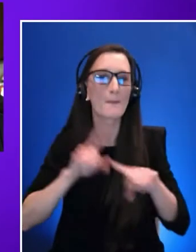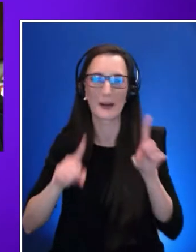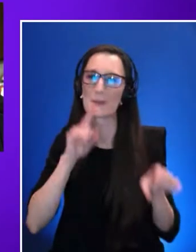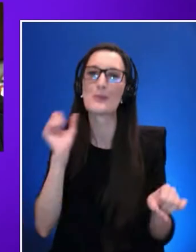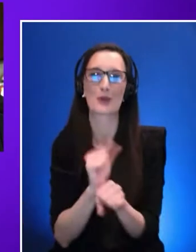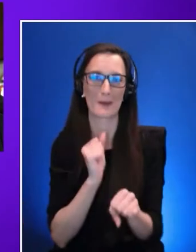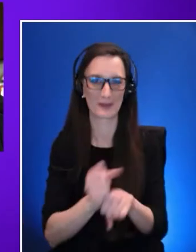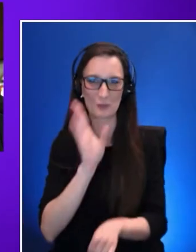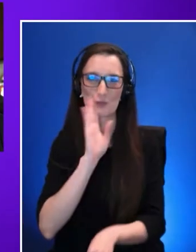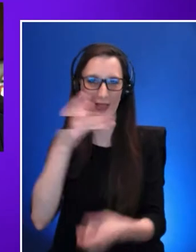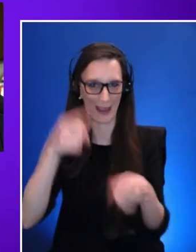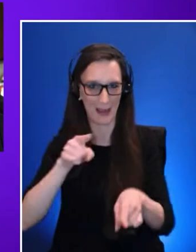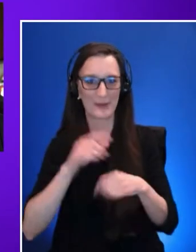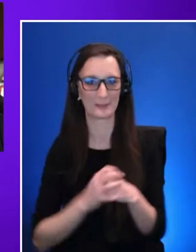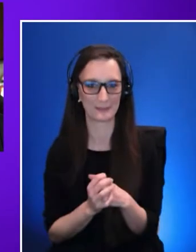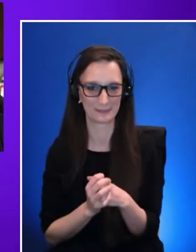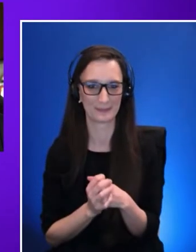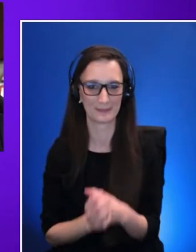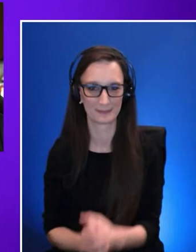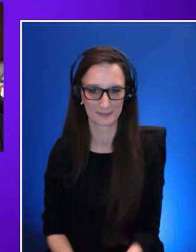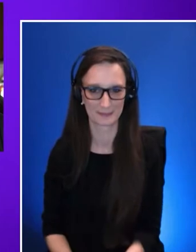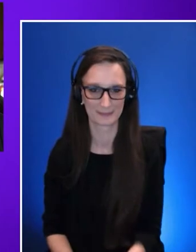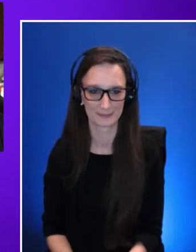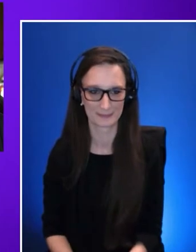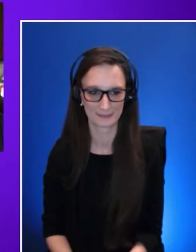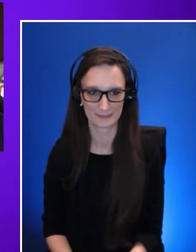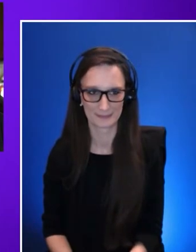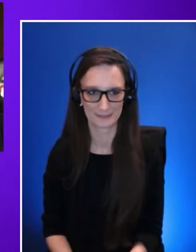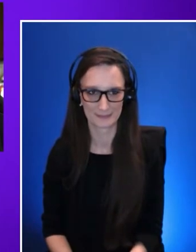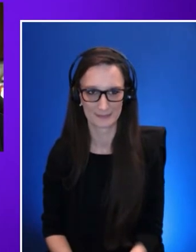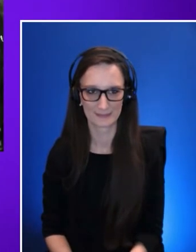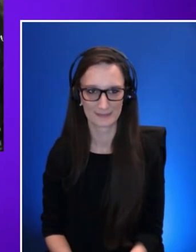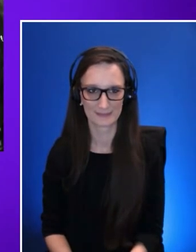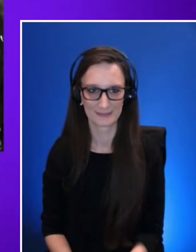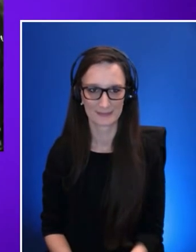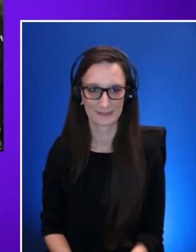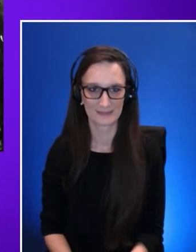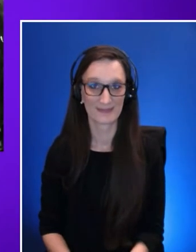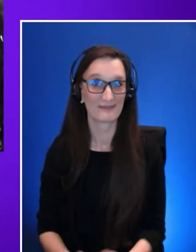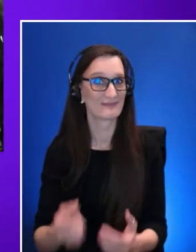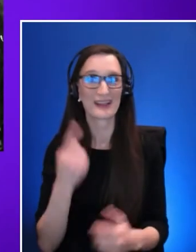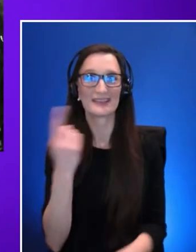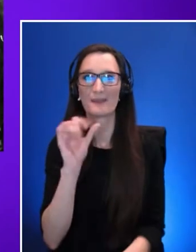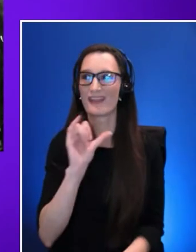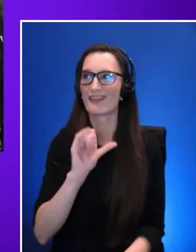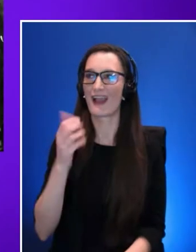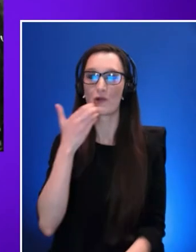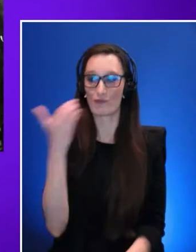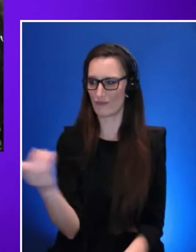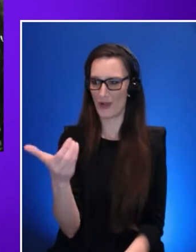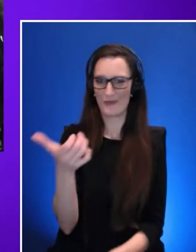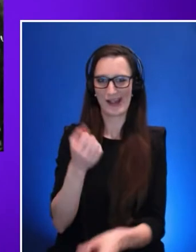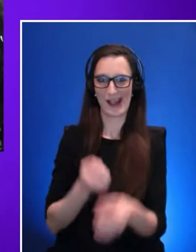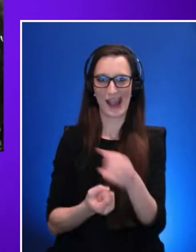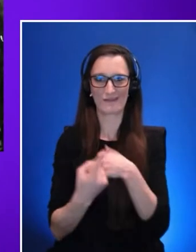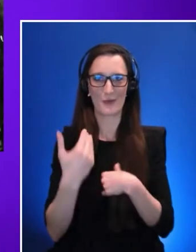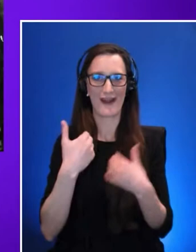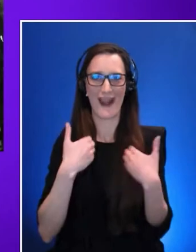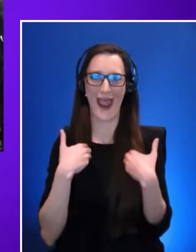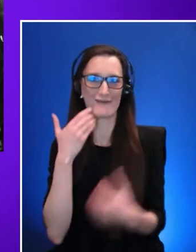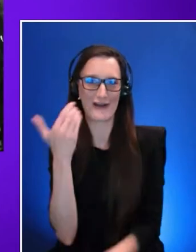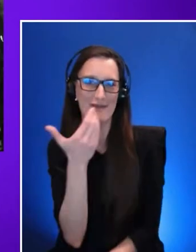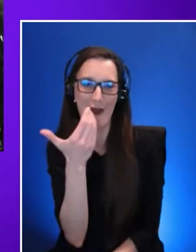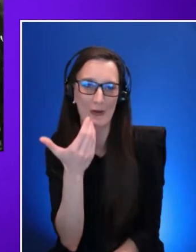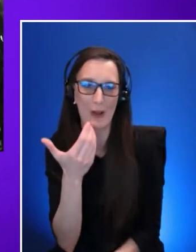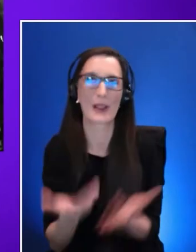I mean, I would say something just as easy as right here. And everyone's got a phone in their pocket. I mean, many people have phones in their pocket. I'm not going to make presumptions,